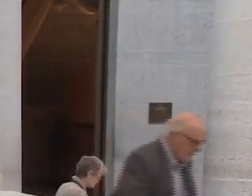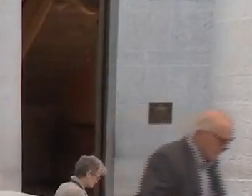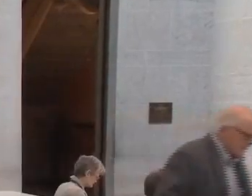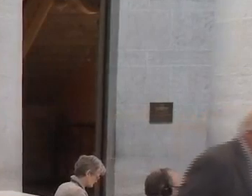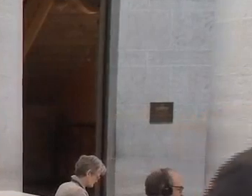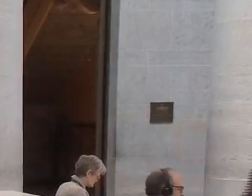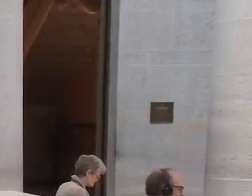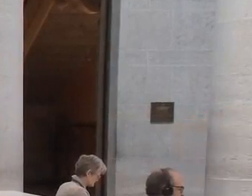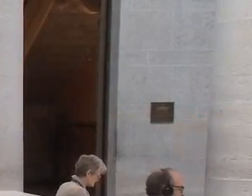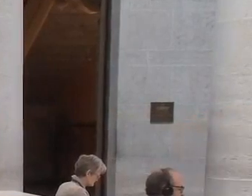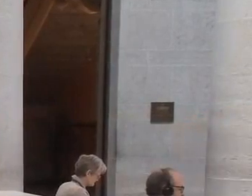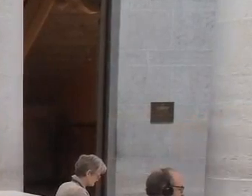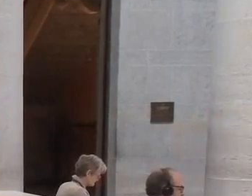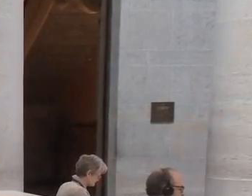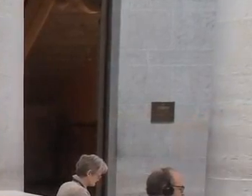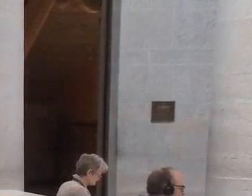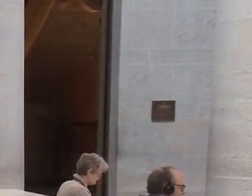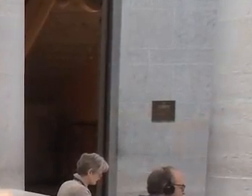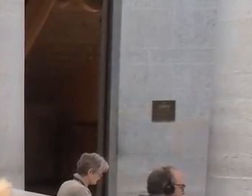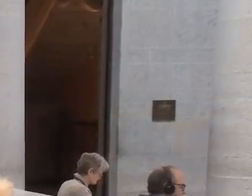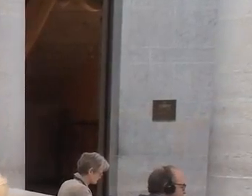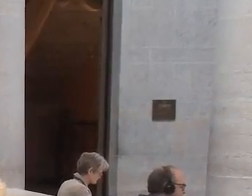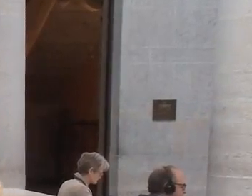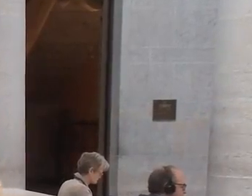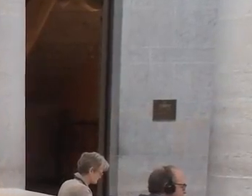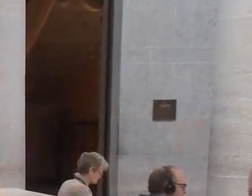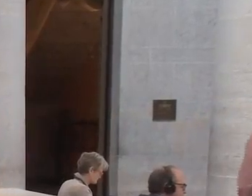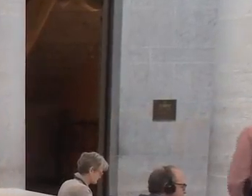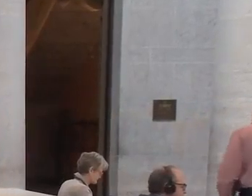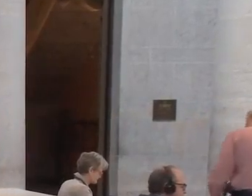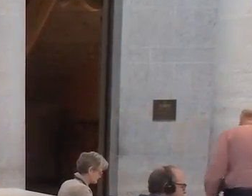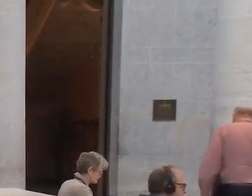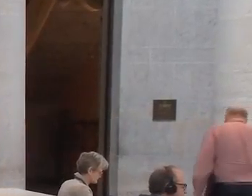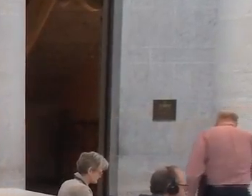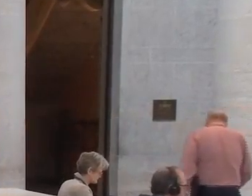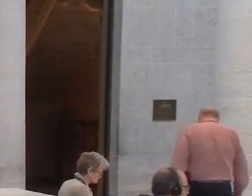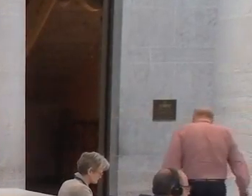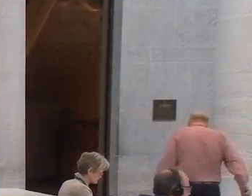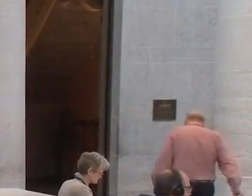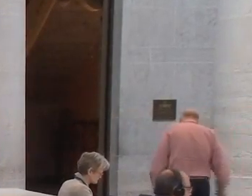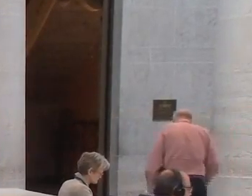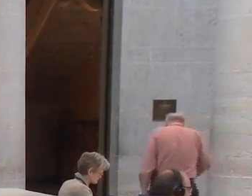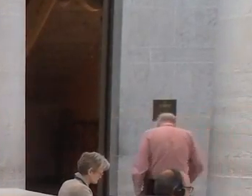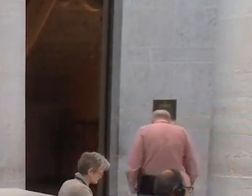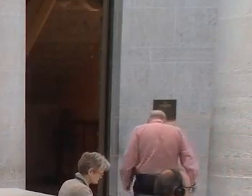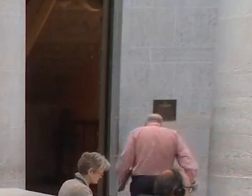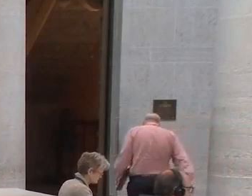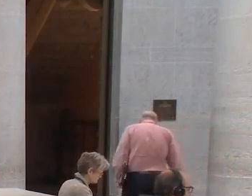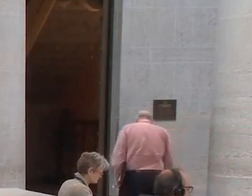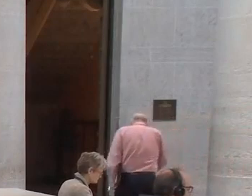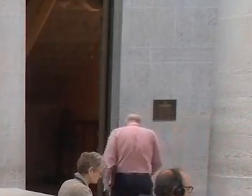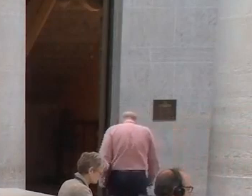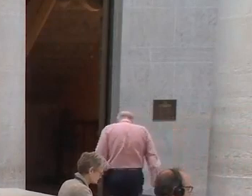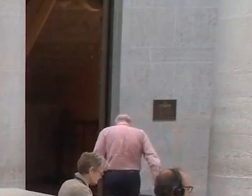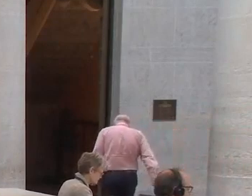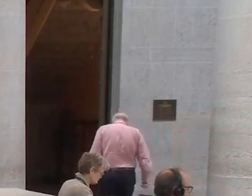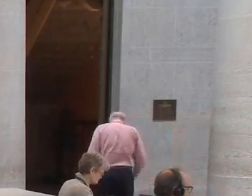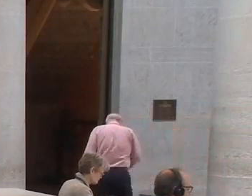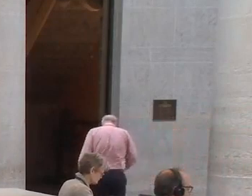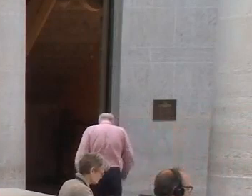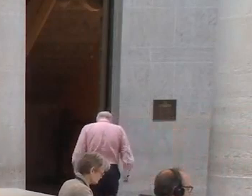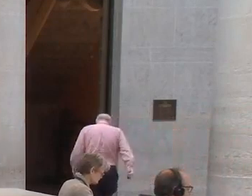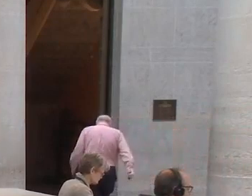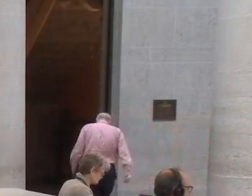Right, that was certainly a shocking statistic. At first, I thought maybe she had misspoken. I think a lot of people did, but she ultimately said no. 6,000